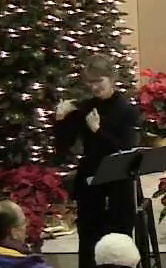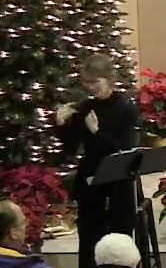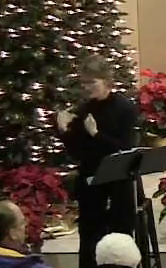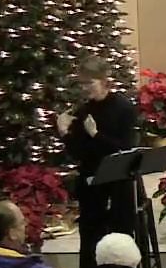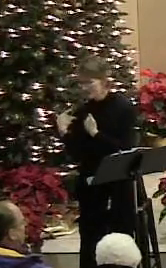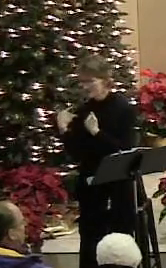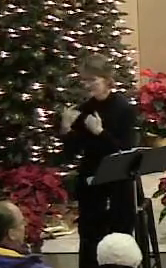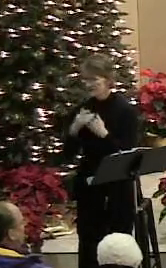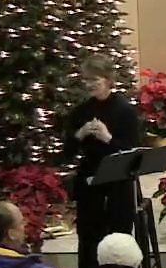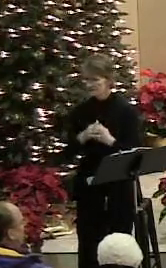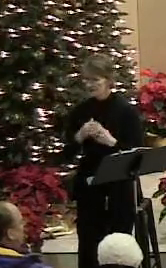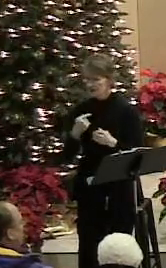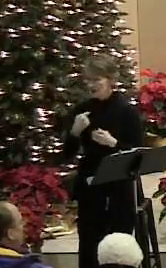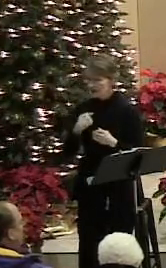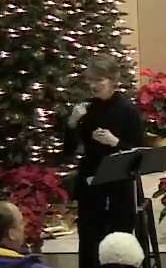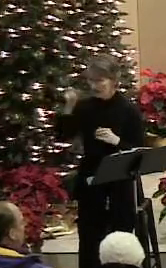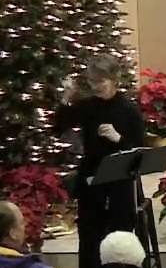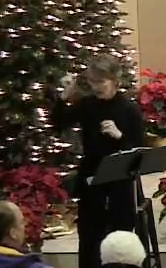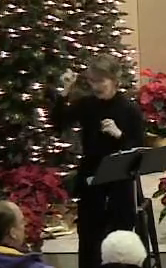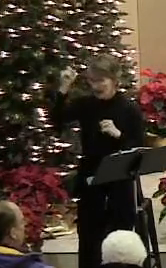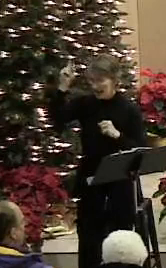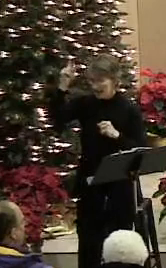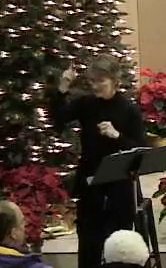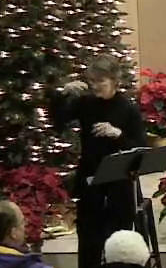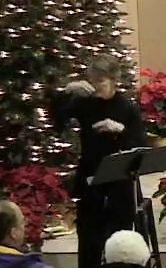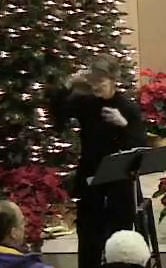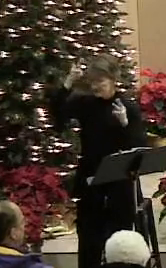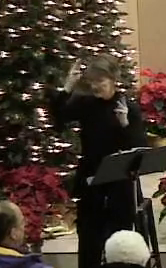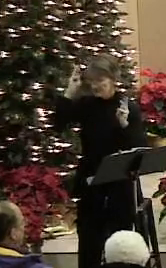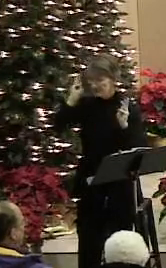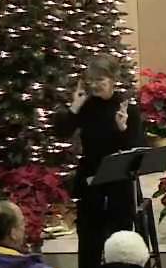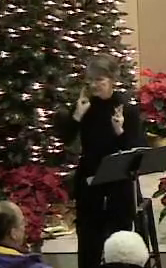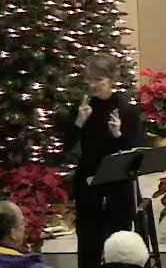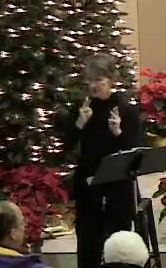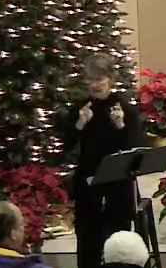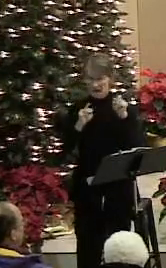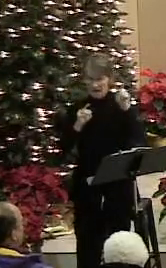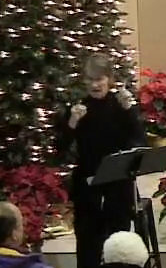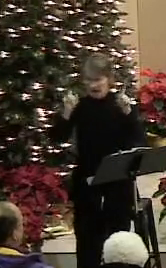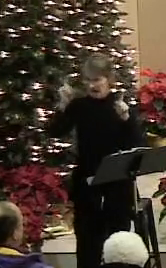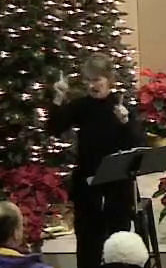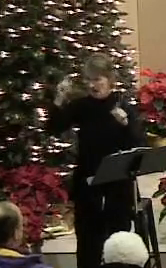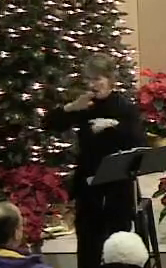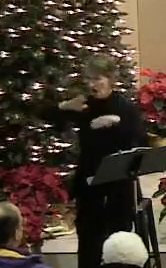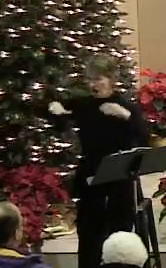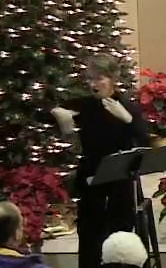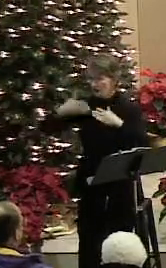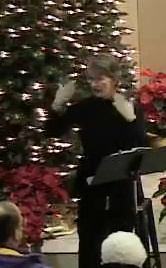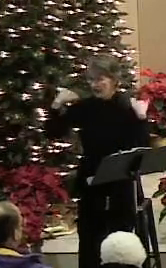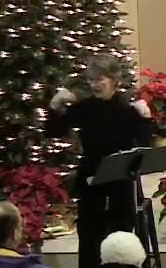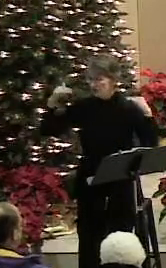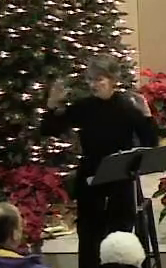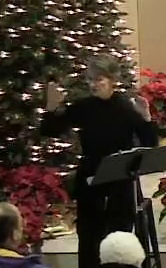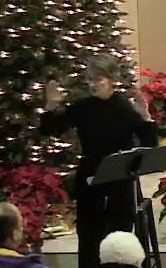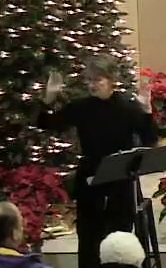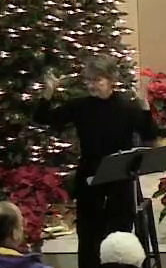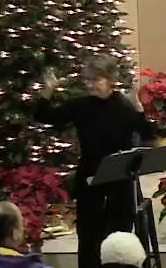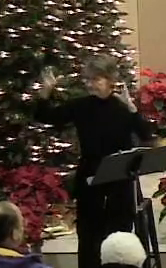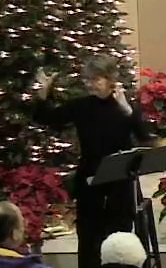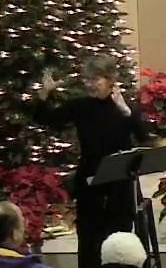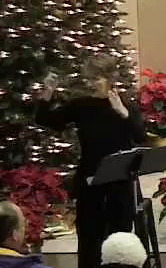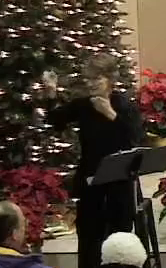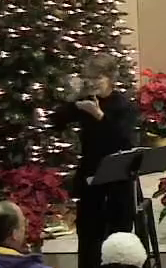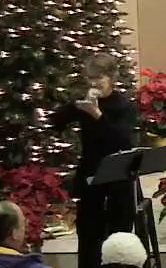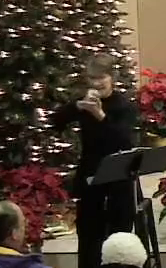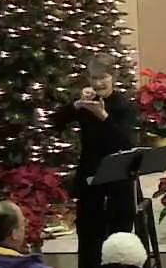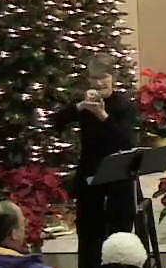through my most grievous fault. Therefore I ask, Blessed Mary, ever Virgin, all the angels and saints,